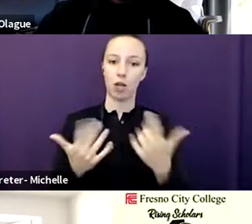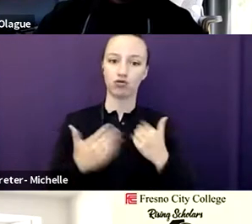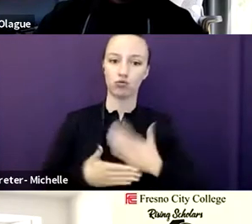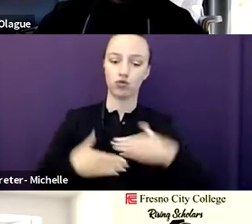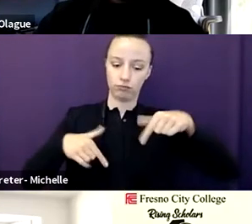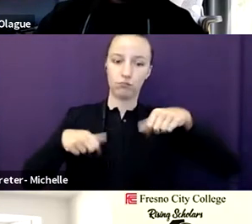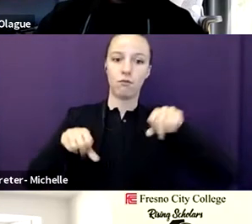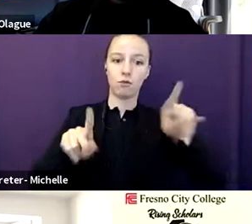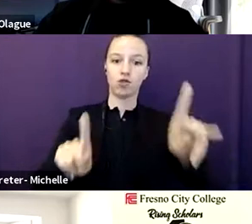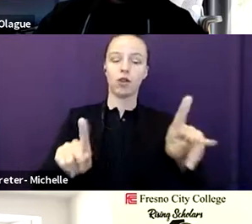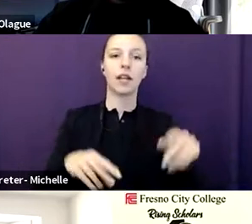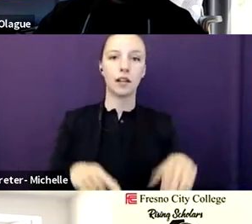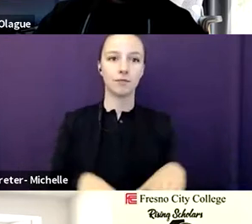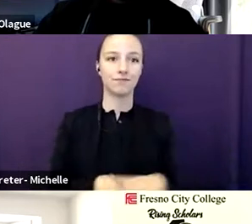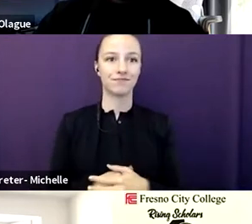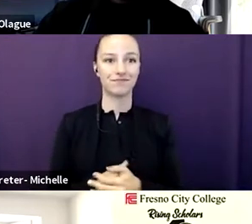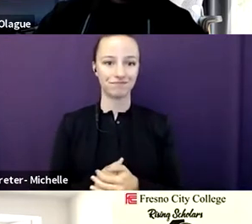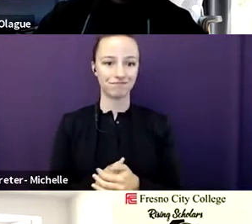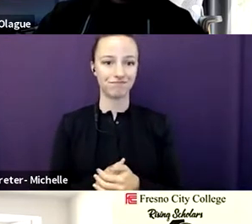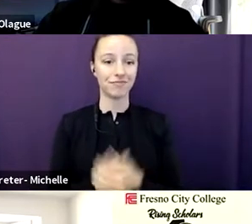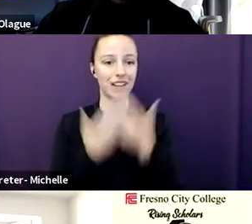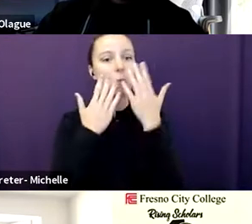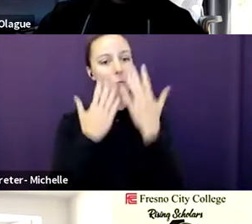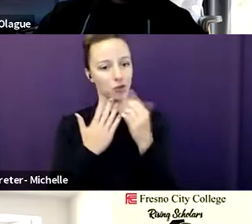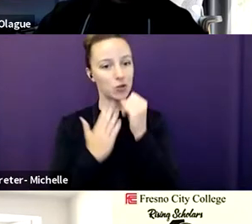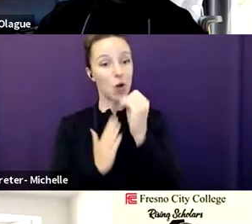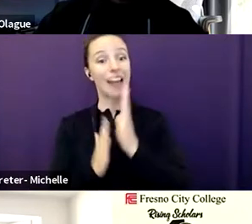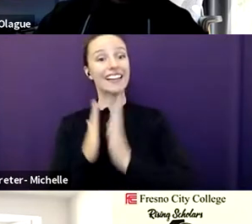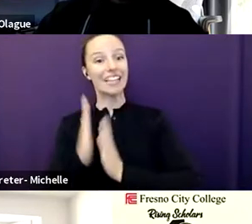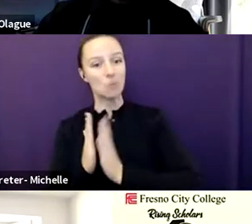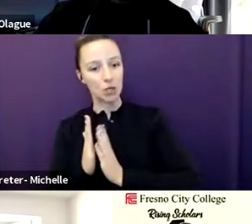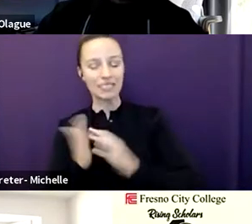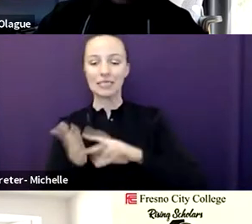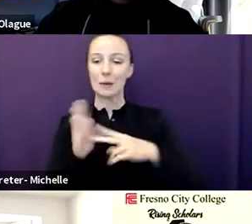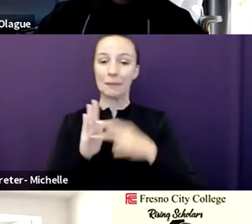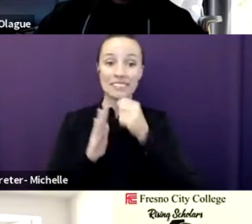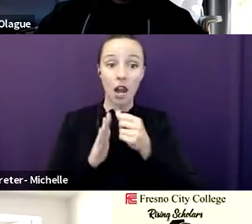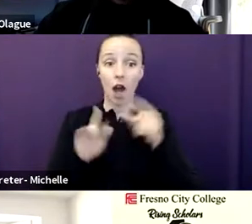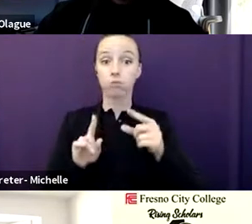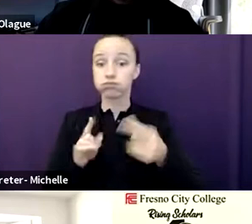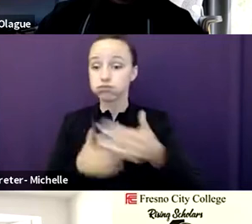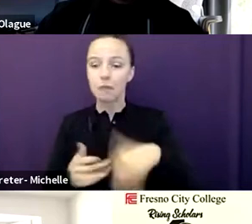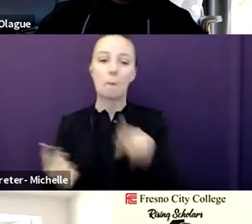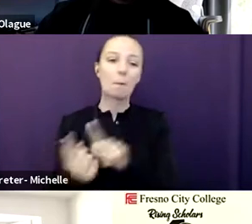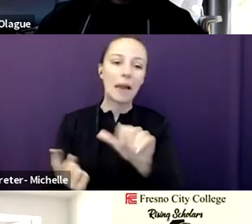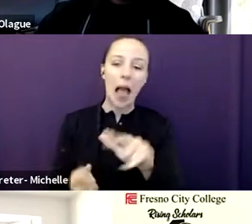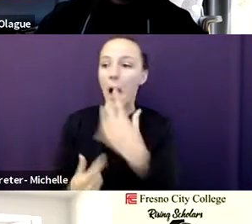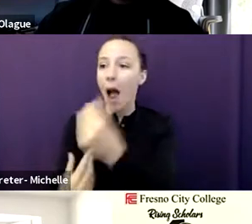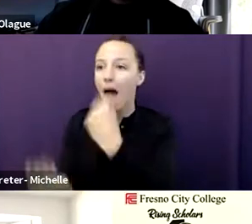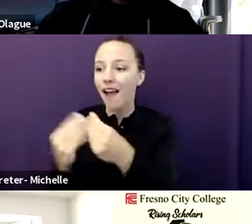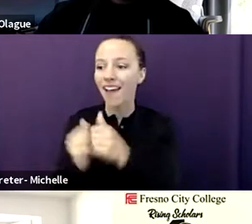this opportunity. Unfortunately, it wasn't in person. So, I wasn't able to go meet up with Alex and go get some food.